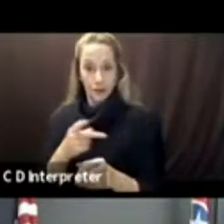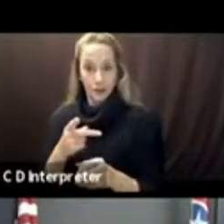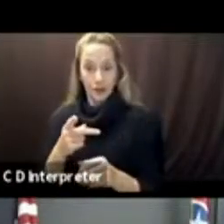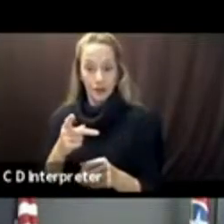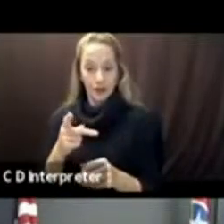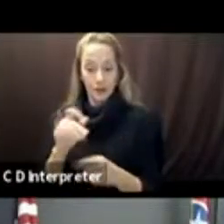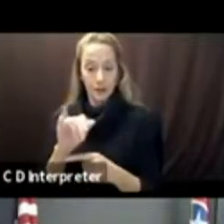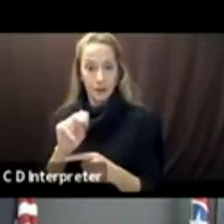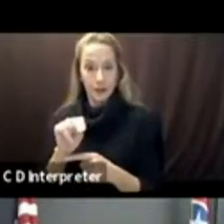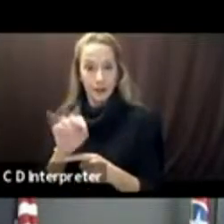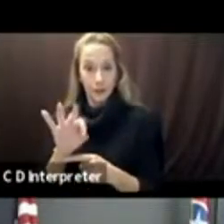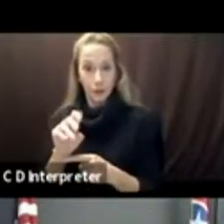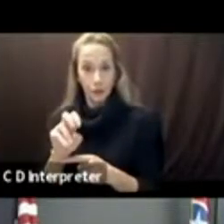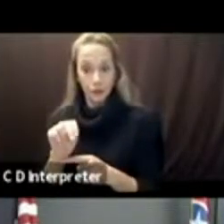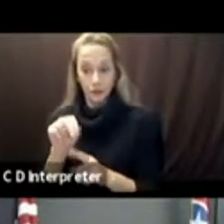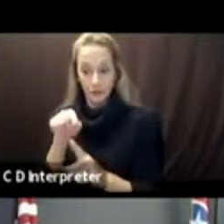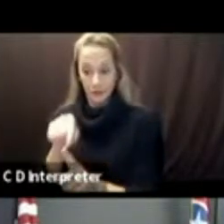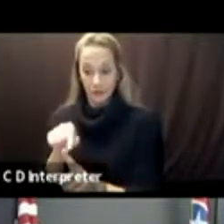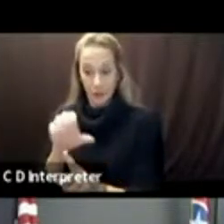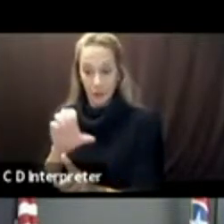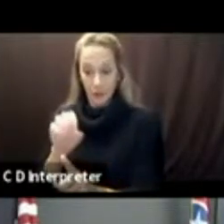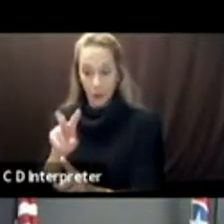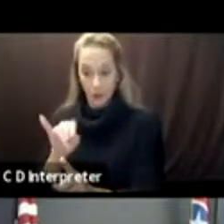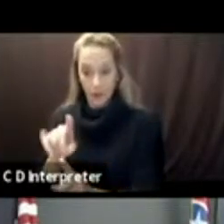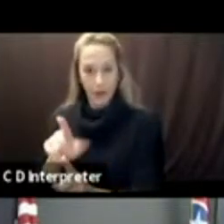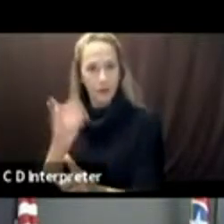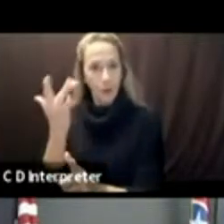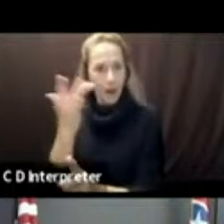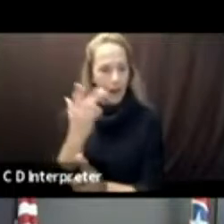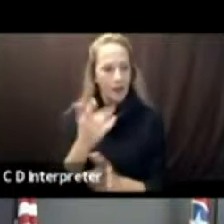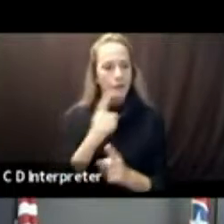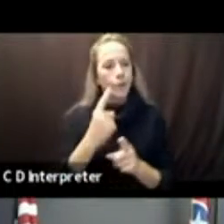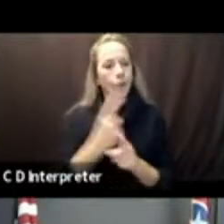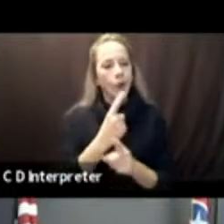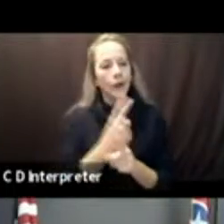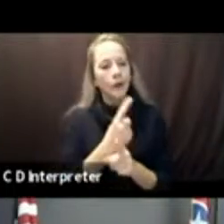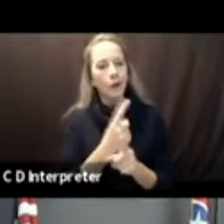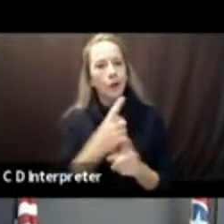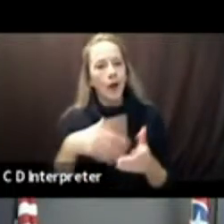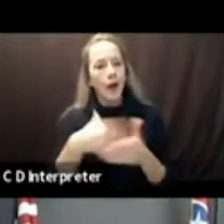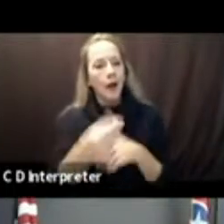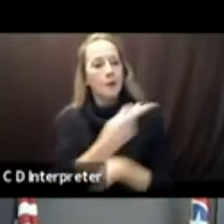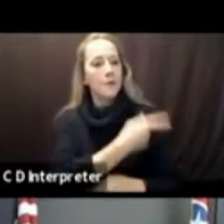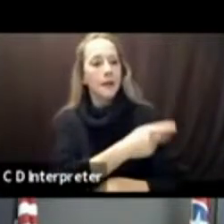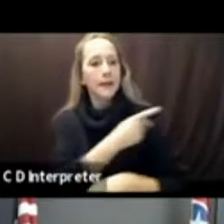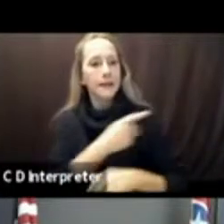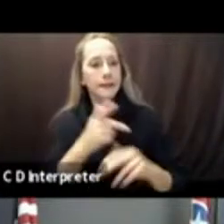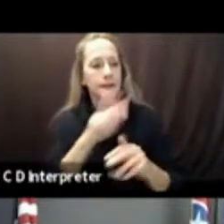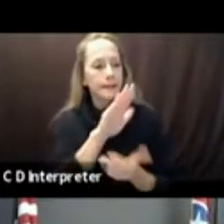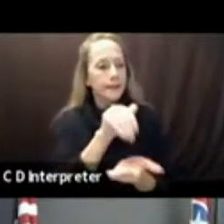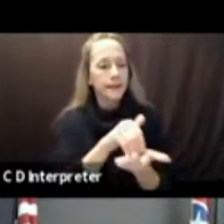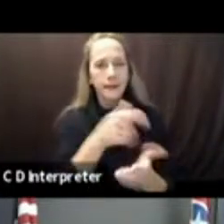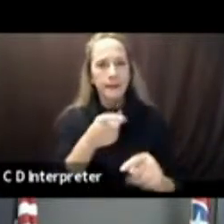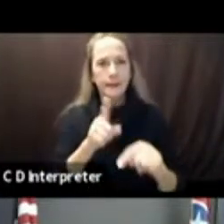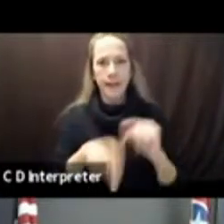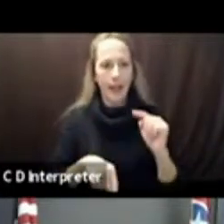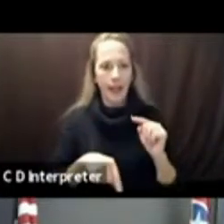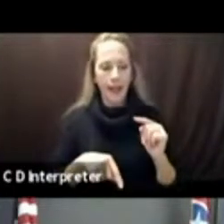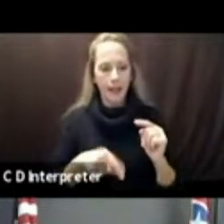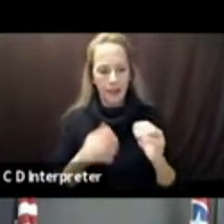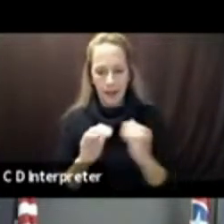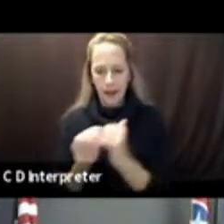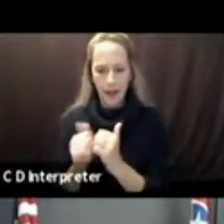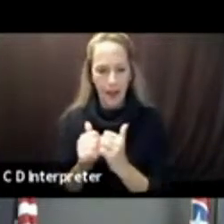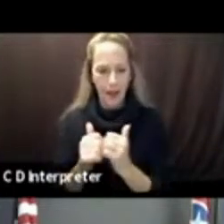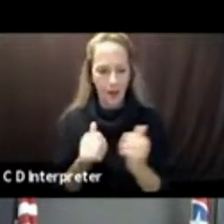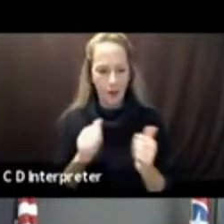is infectious with COVID. So you can't just do it in your regular outpatient infusion center. So the health systems have all stood up slightly different